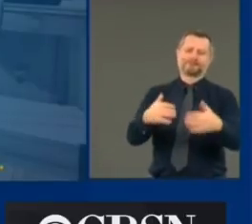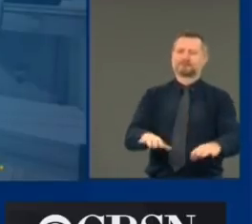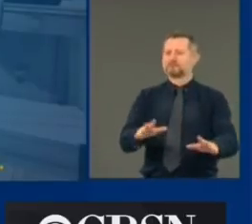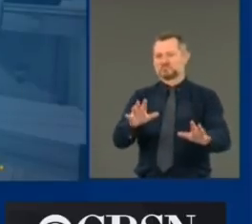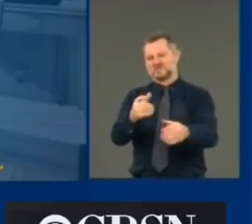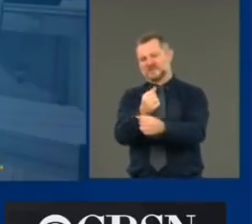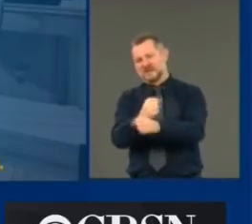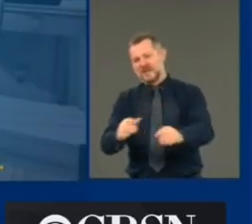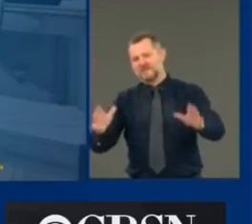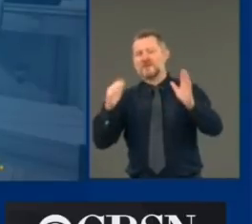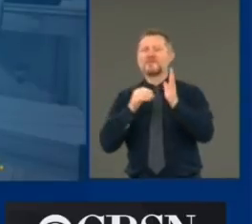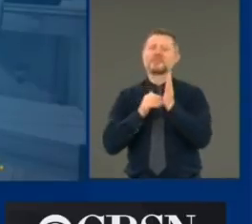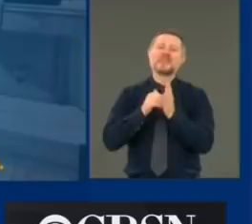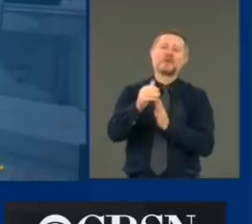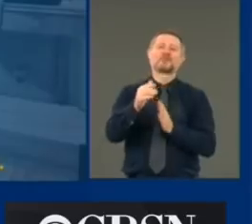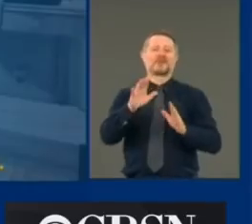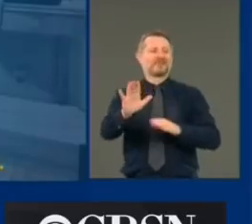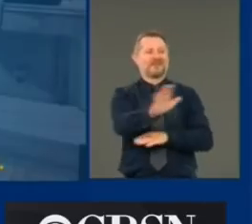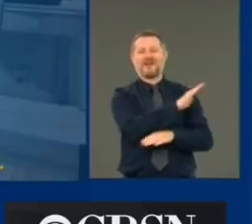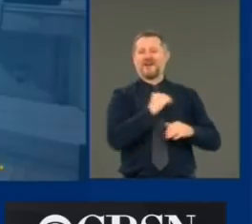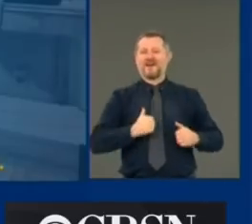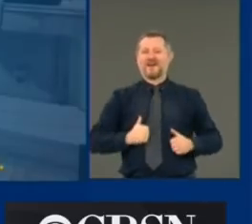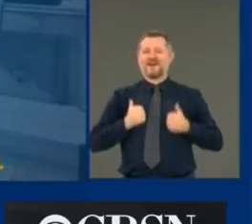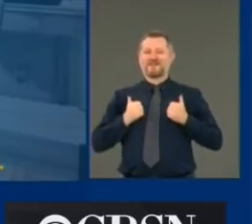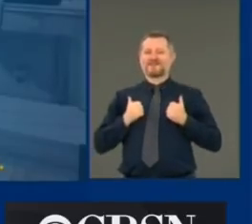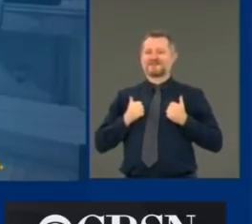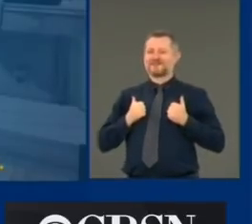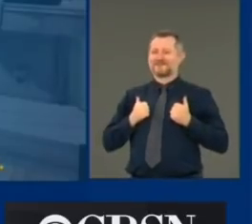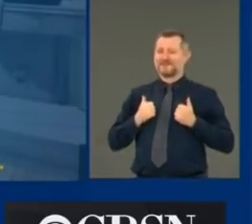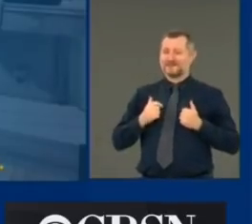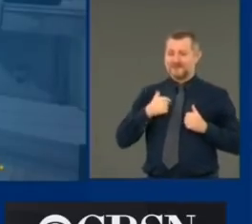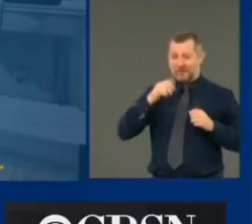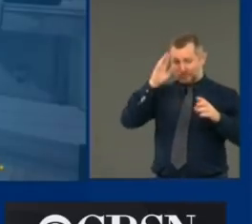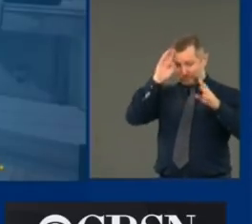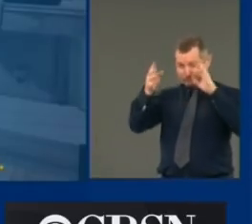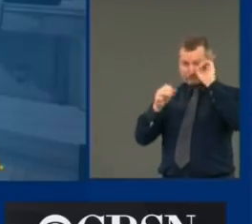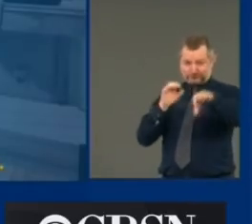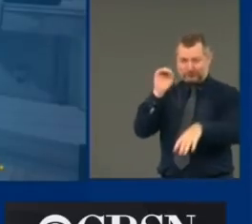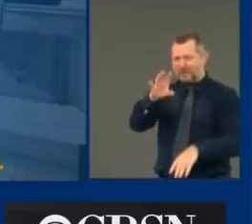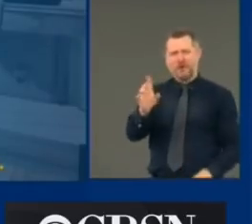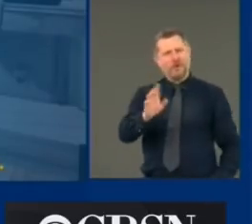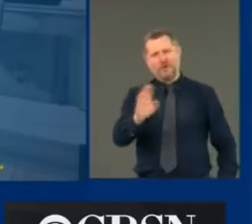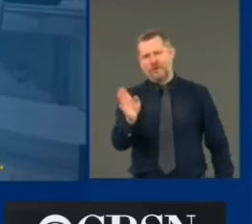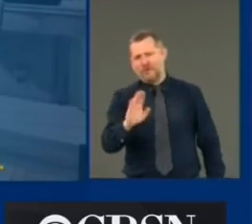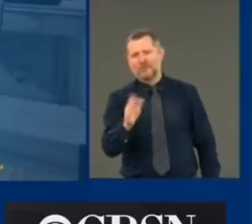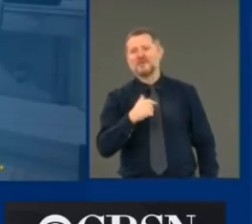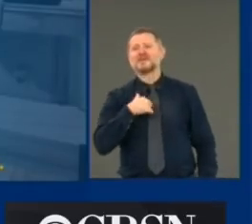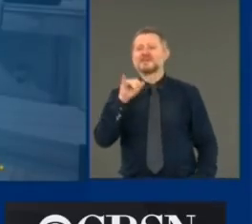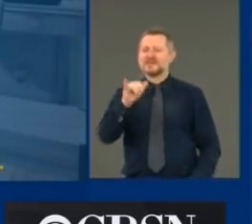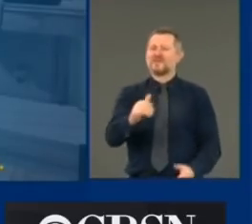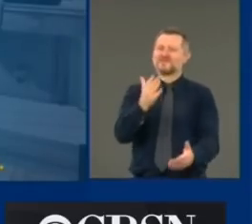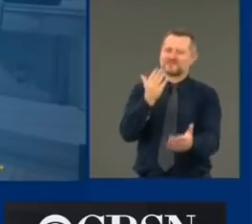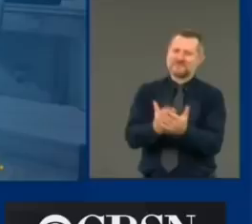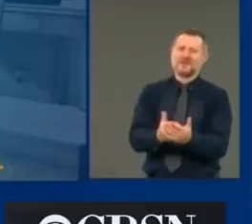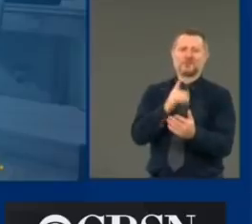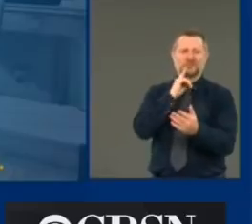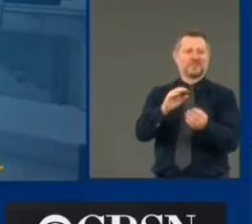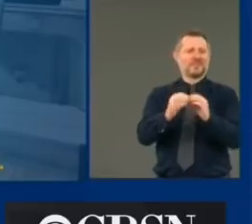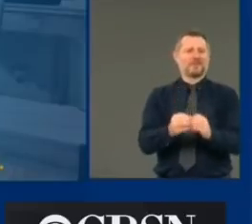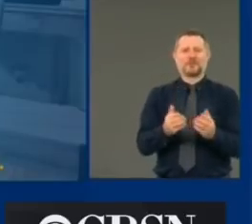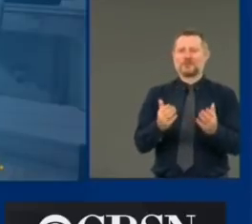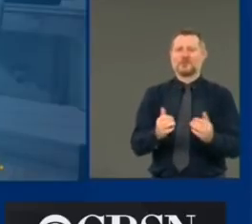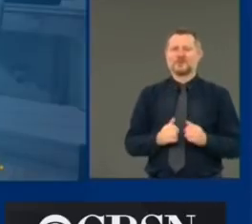thousands of lives. That is not overly dramatic. That is not rhetorical. That is